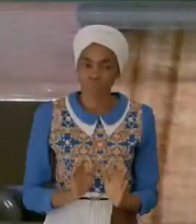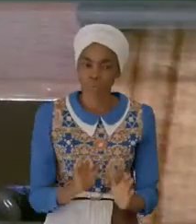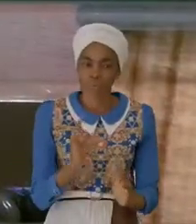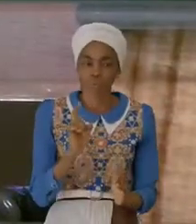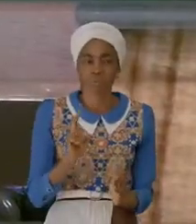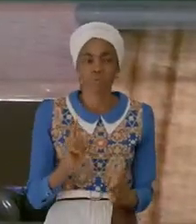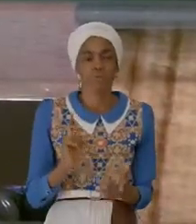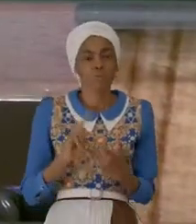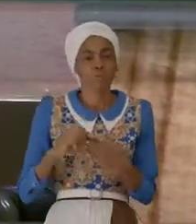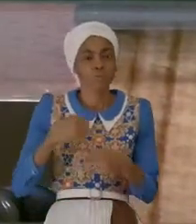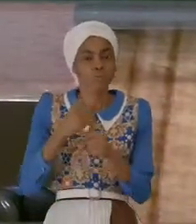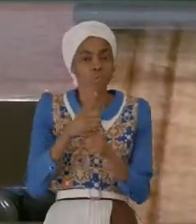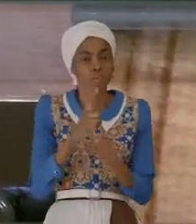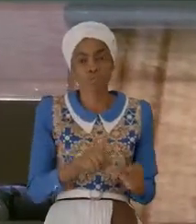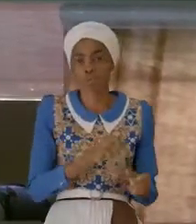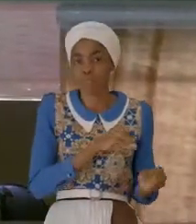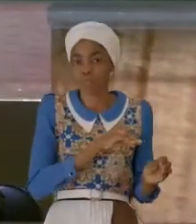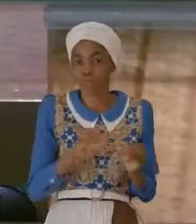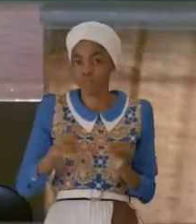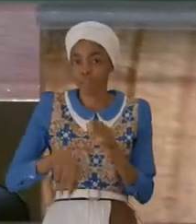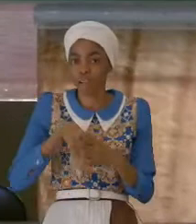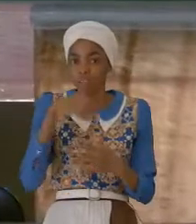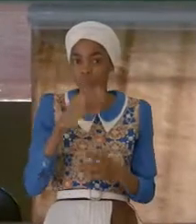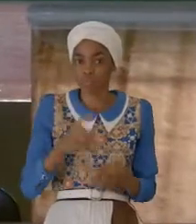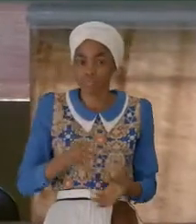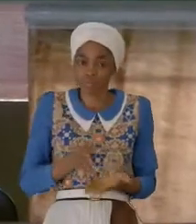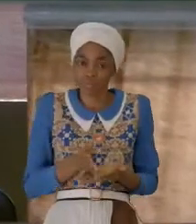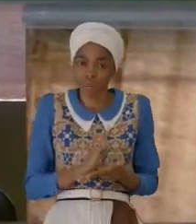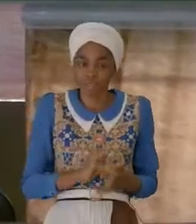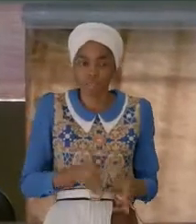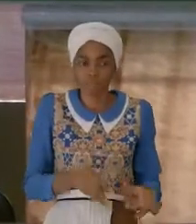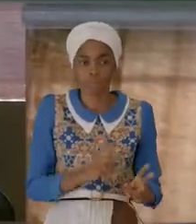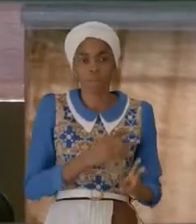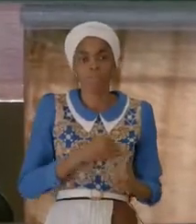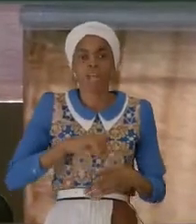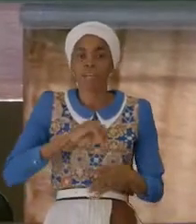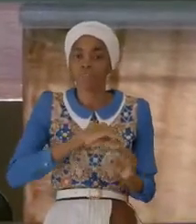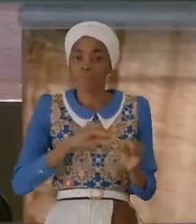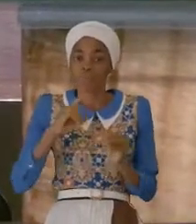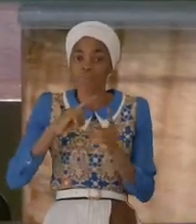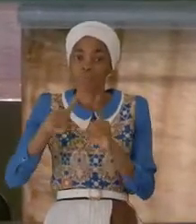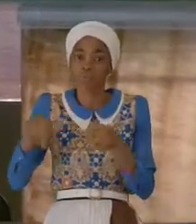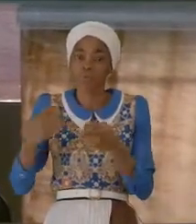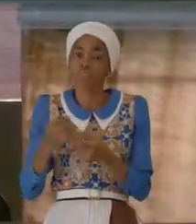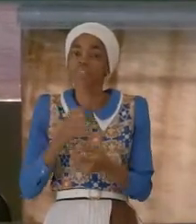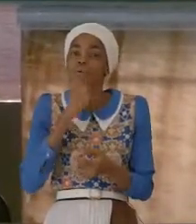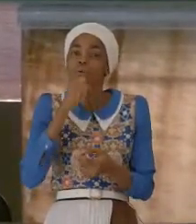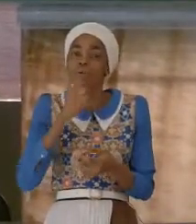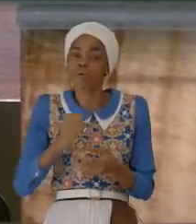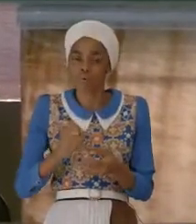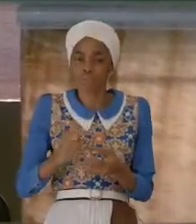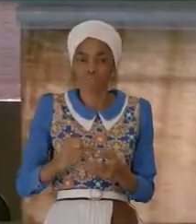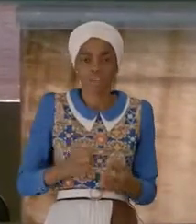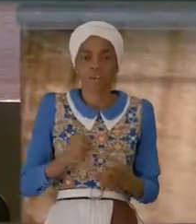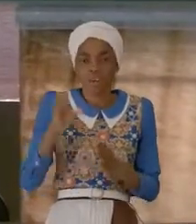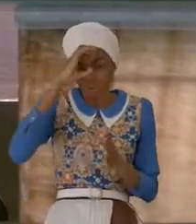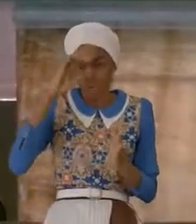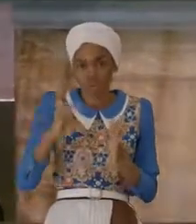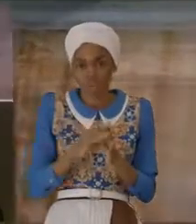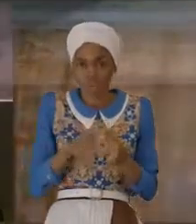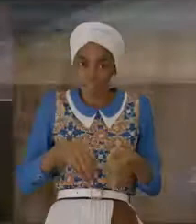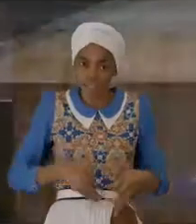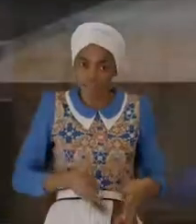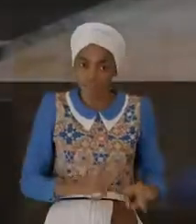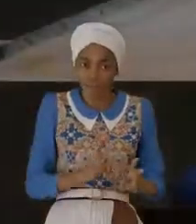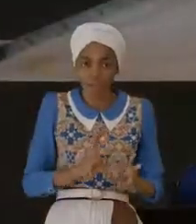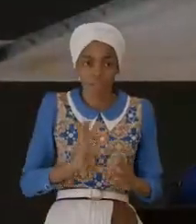off track and to not go in the old Covenant track rather than remaining in the New